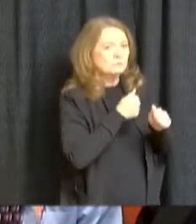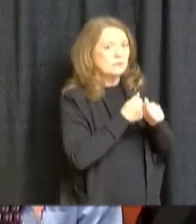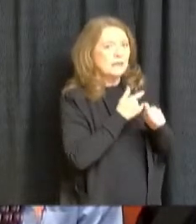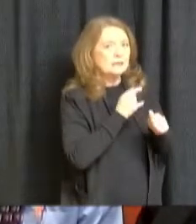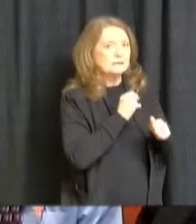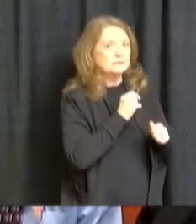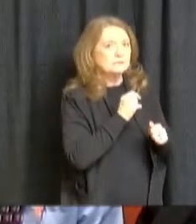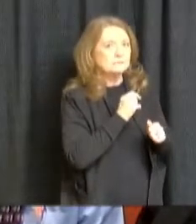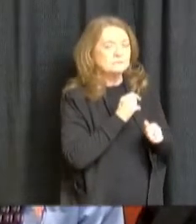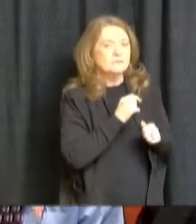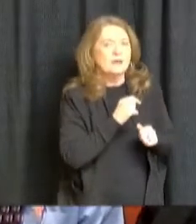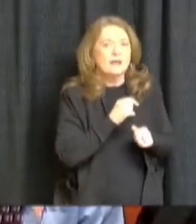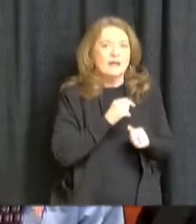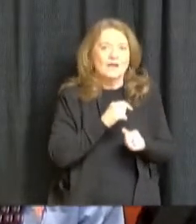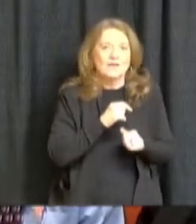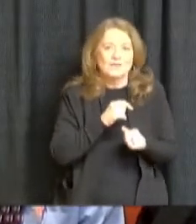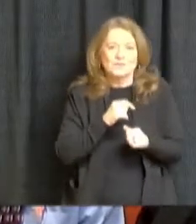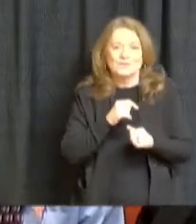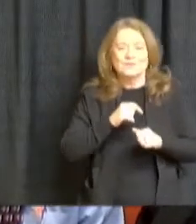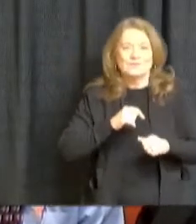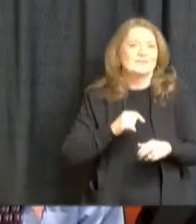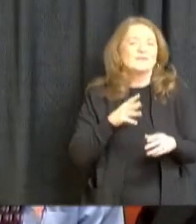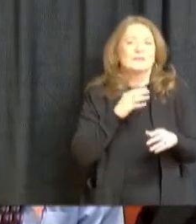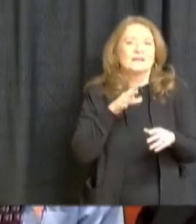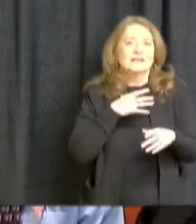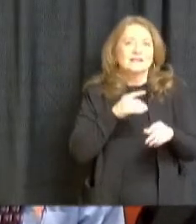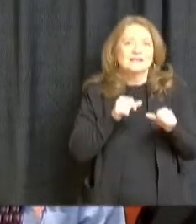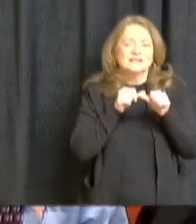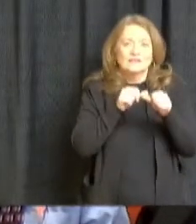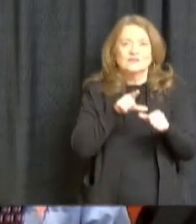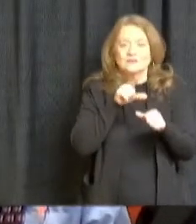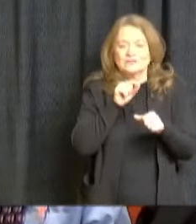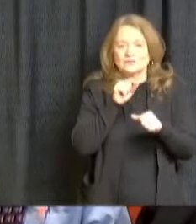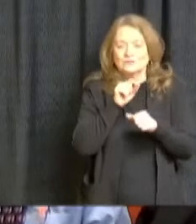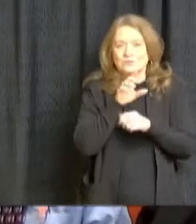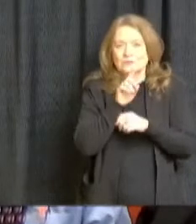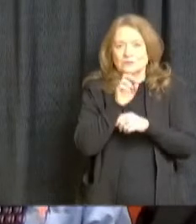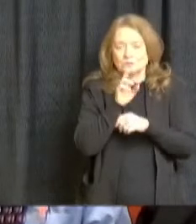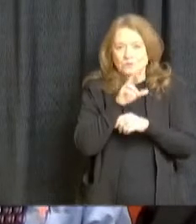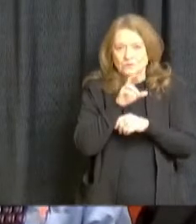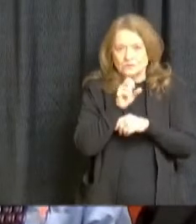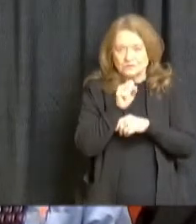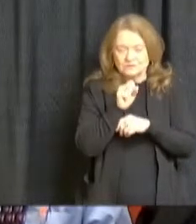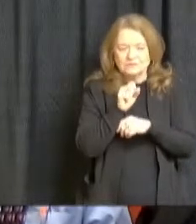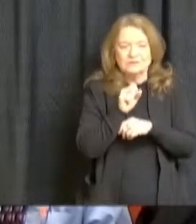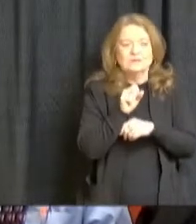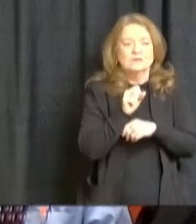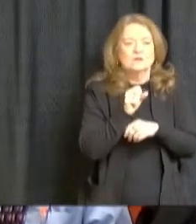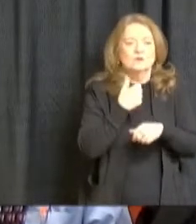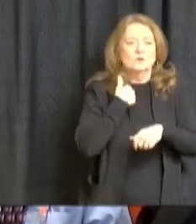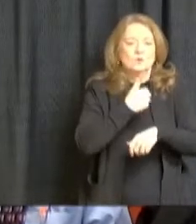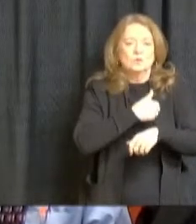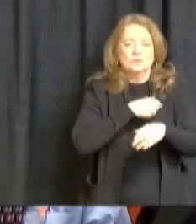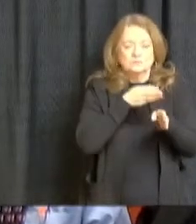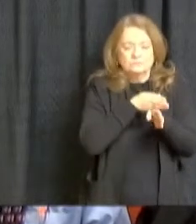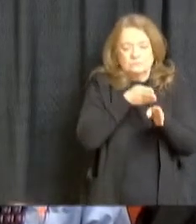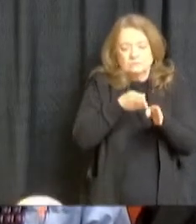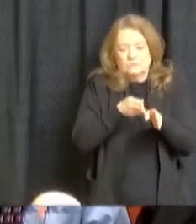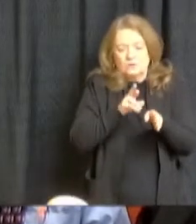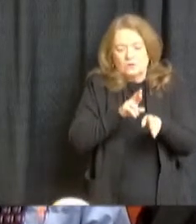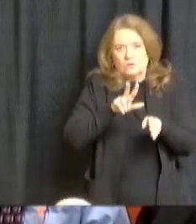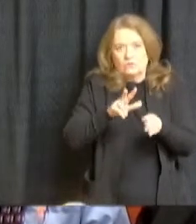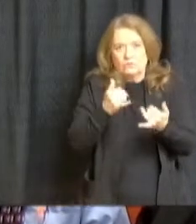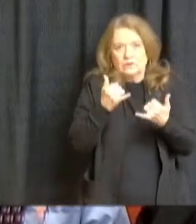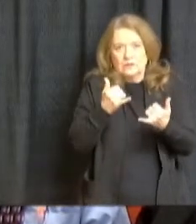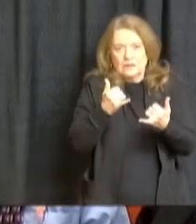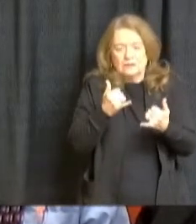well with this property. We would like to continue on. It's 20 doors. We sit up next to R3 now, so that